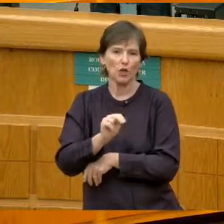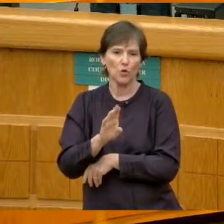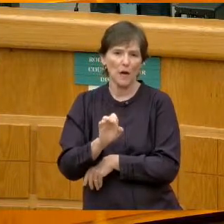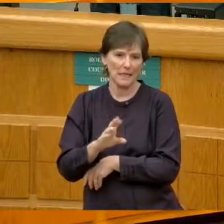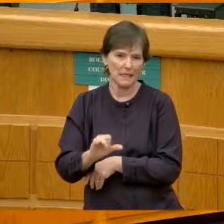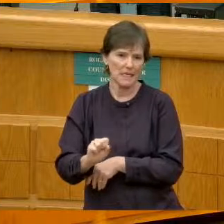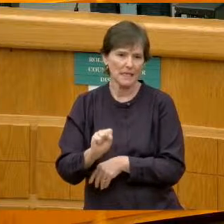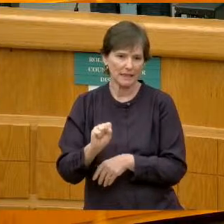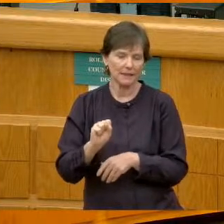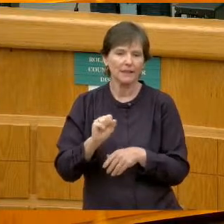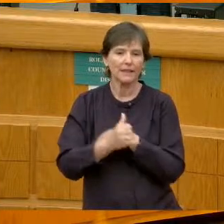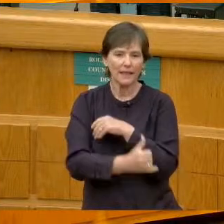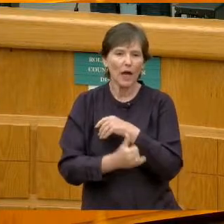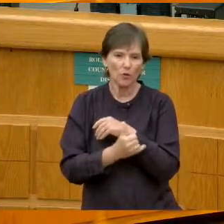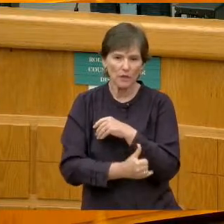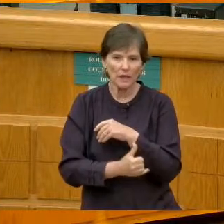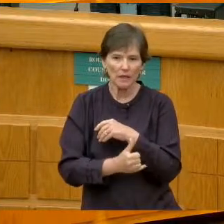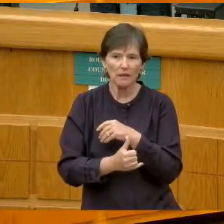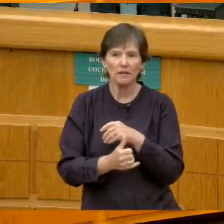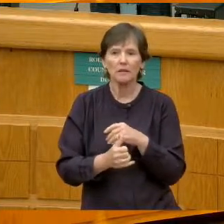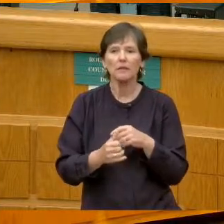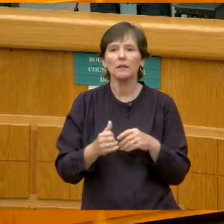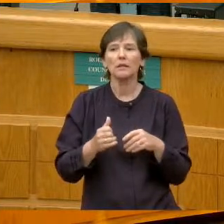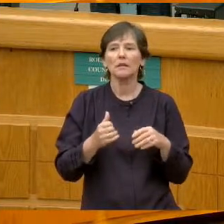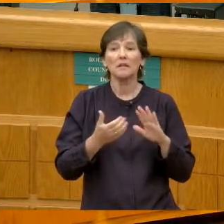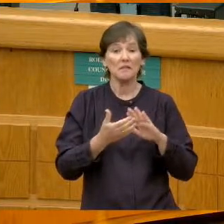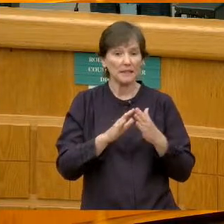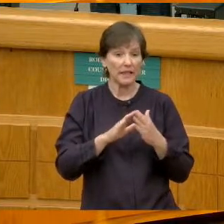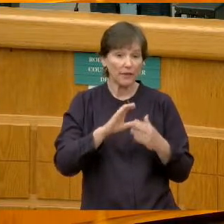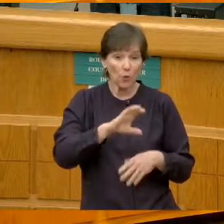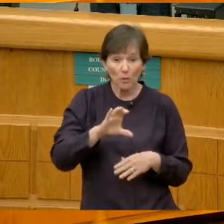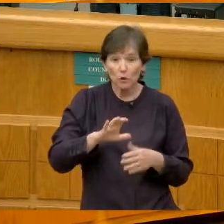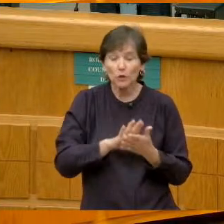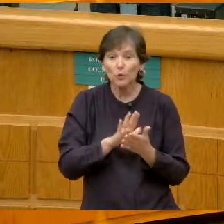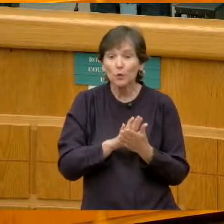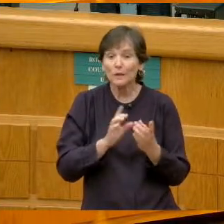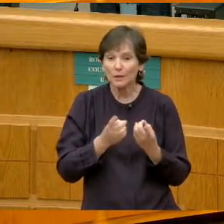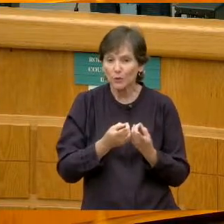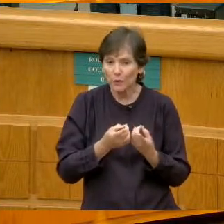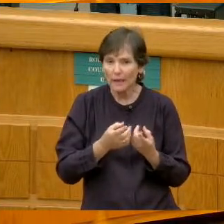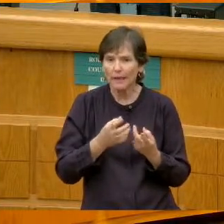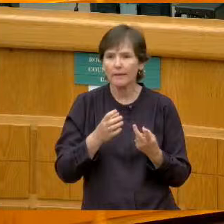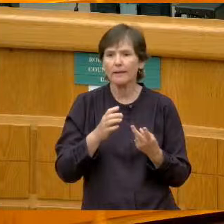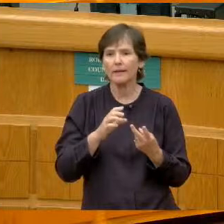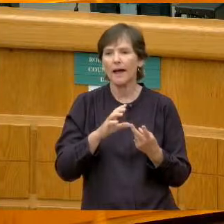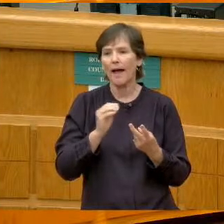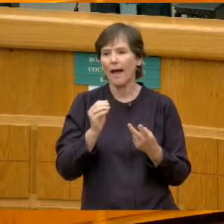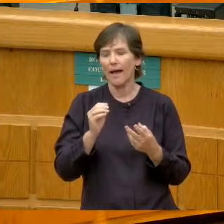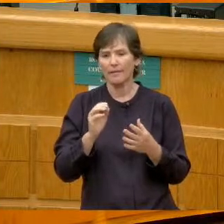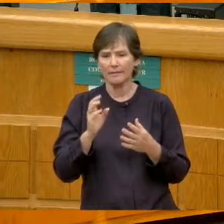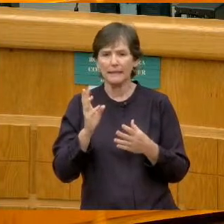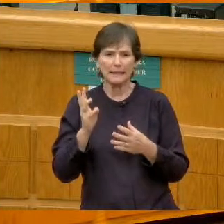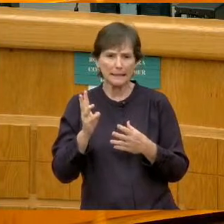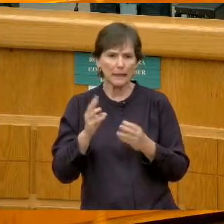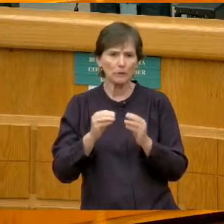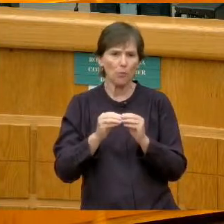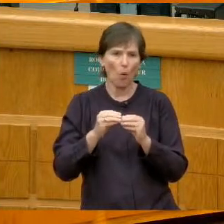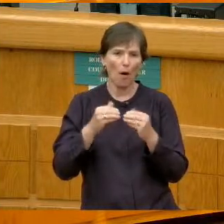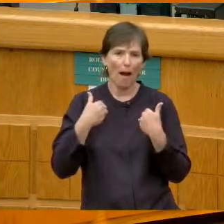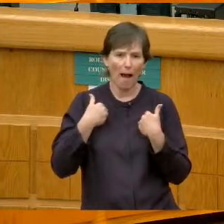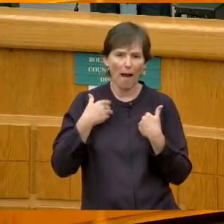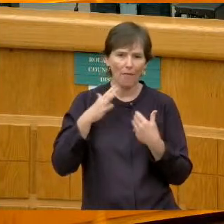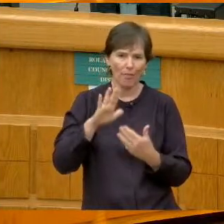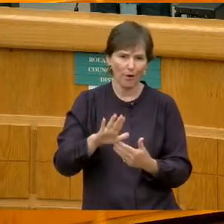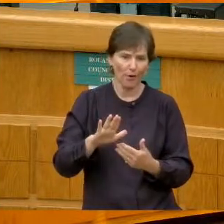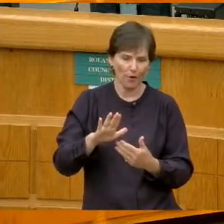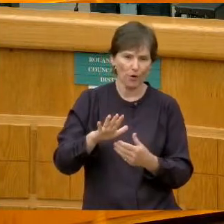inside Nueces County, City of Corpus Christi. And then there's 6 that have some of their ISD boundary, half in or